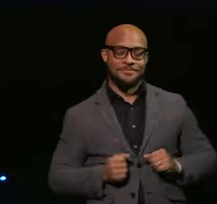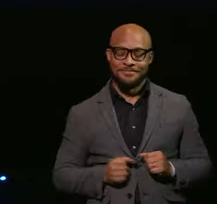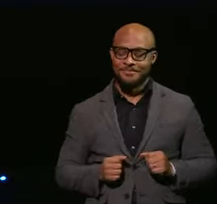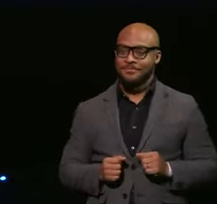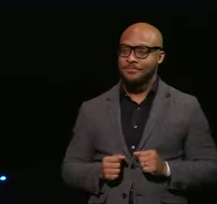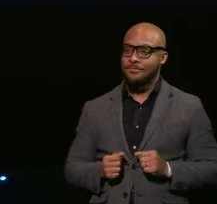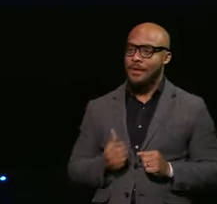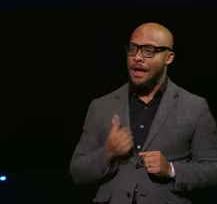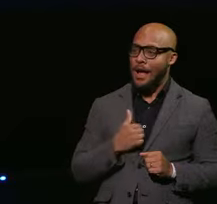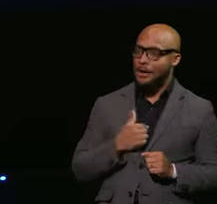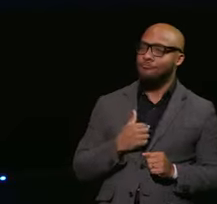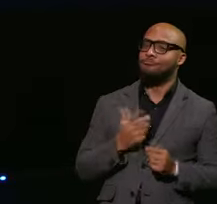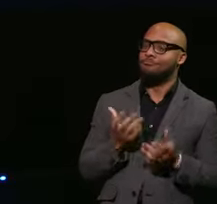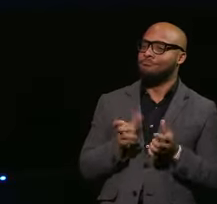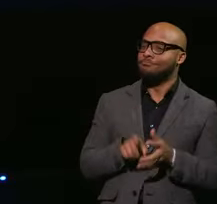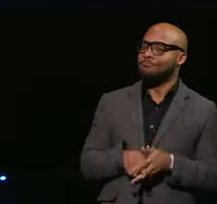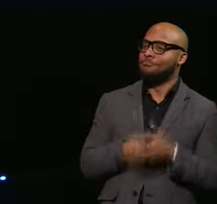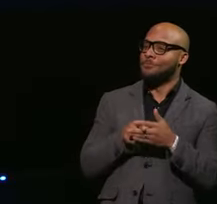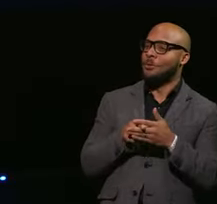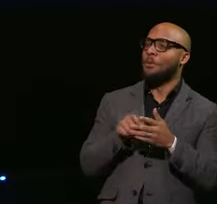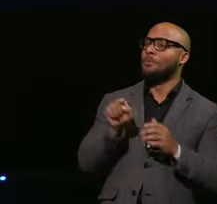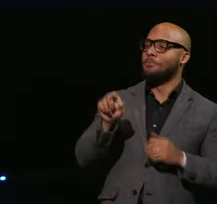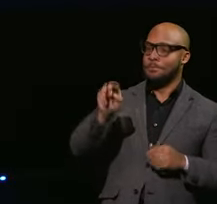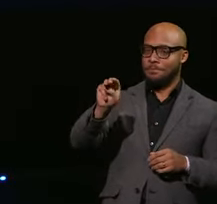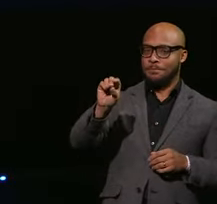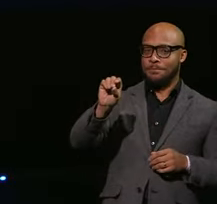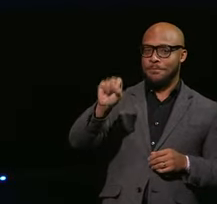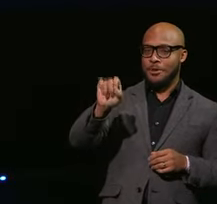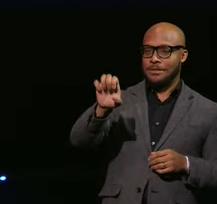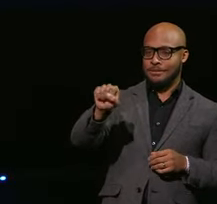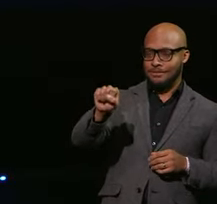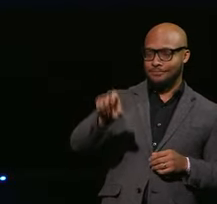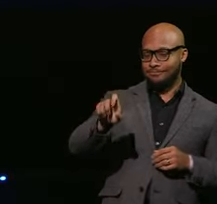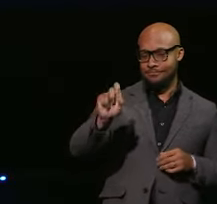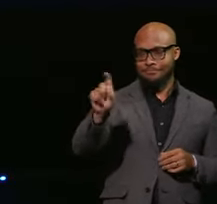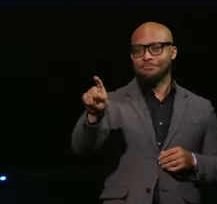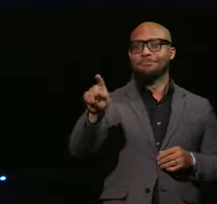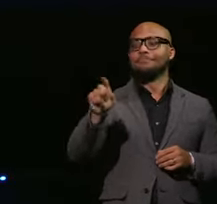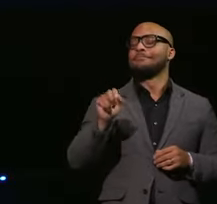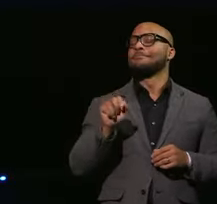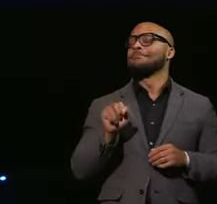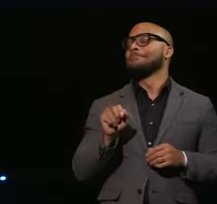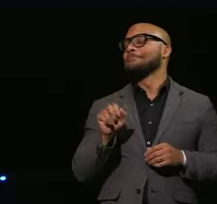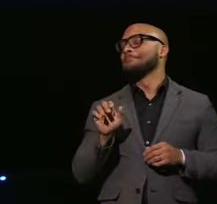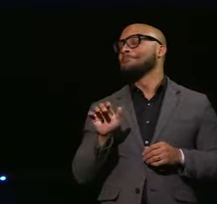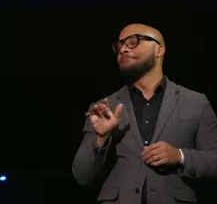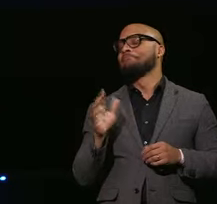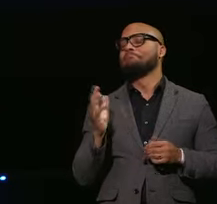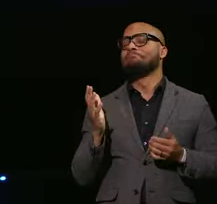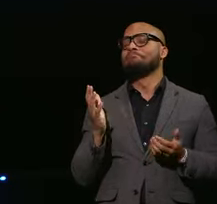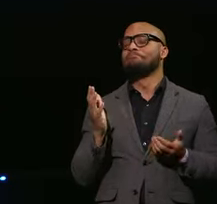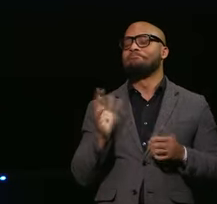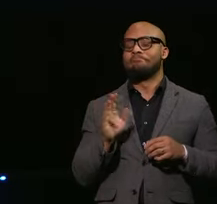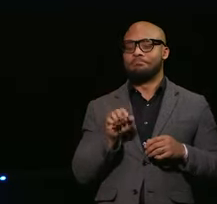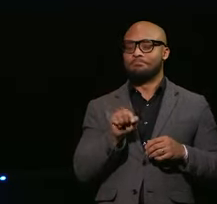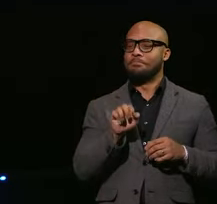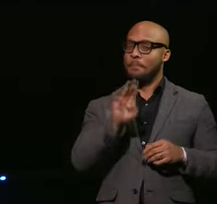would love to start, Moses, by asking, what was it that brought you to Bobby's